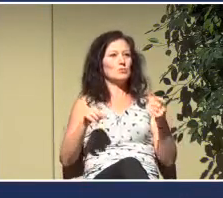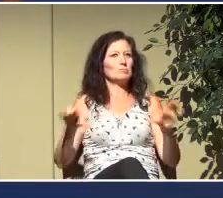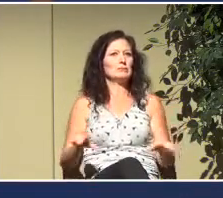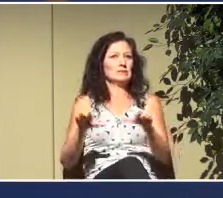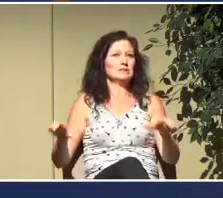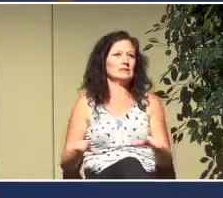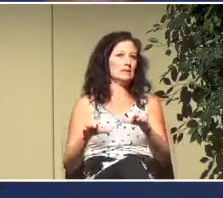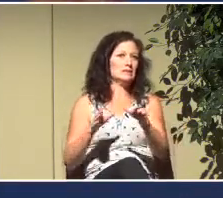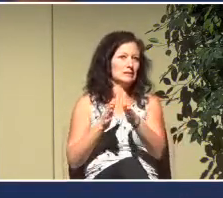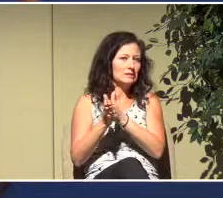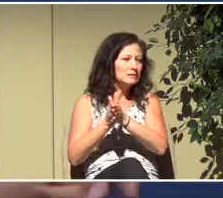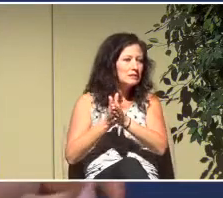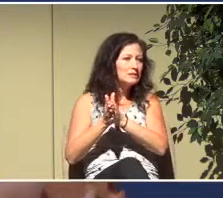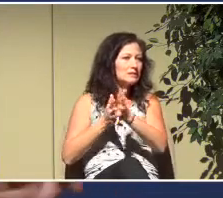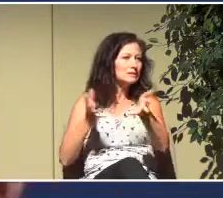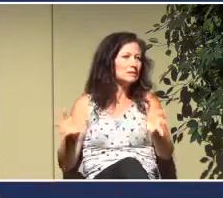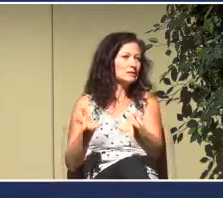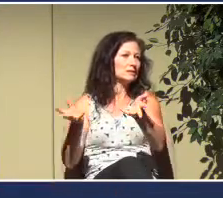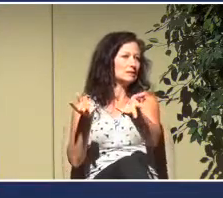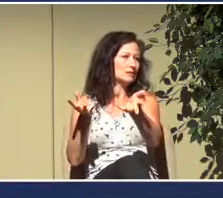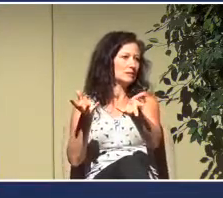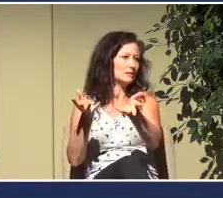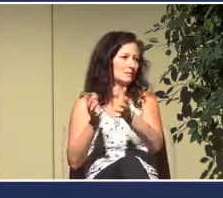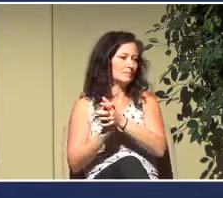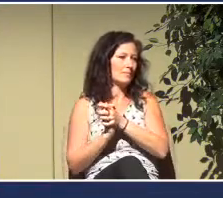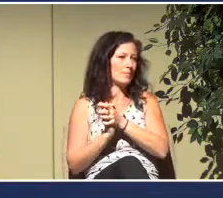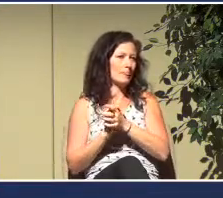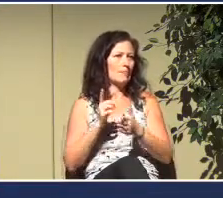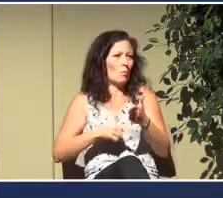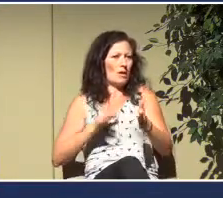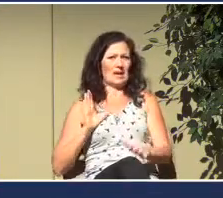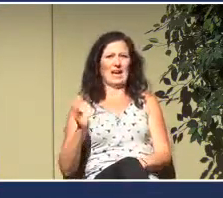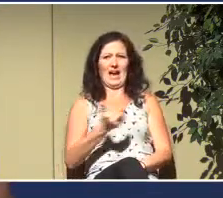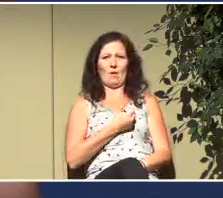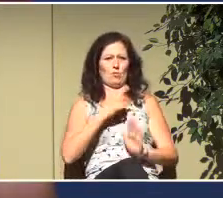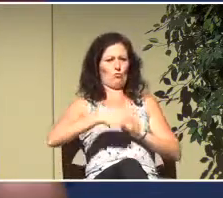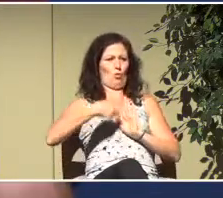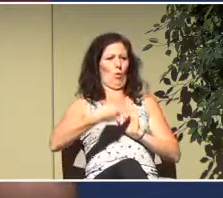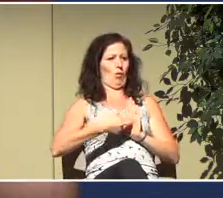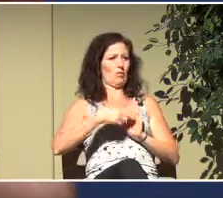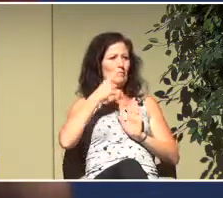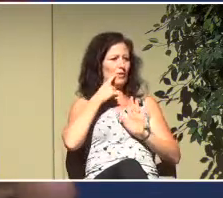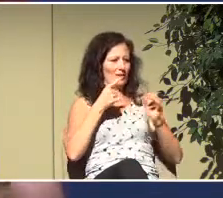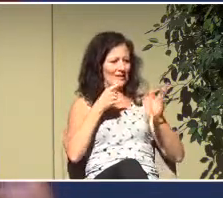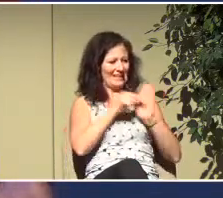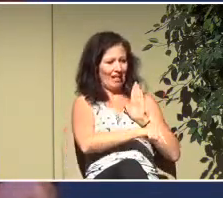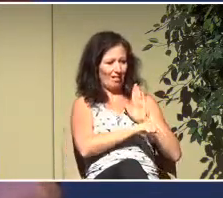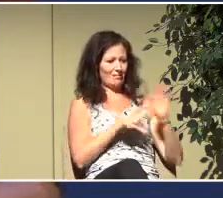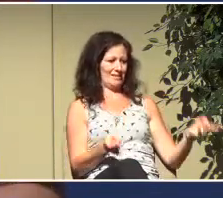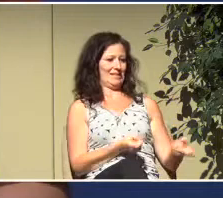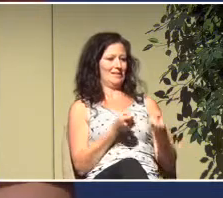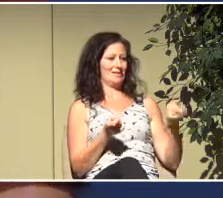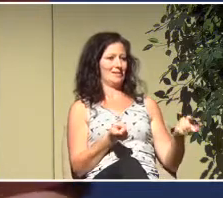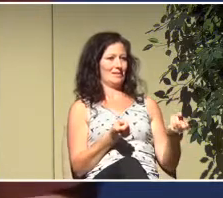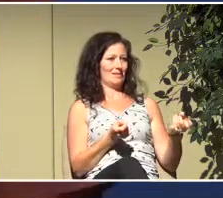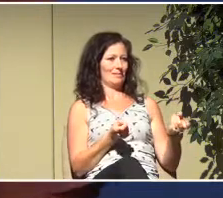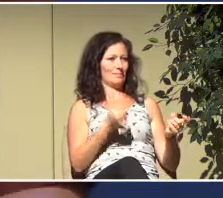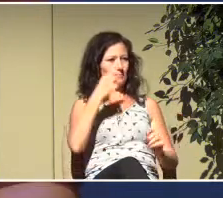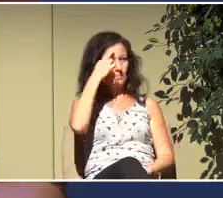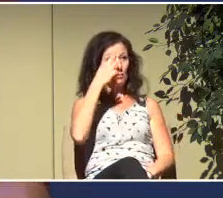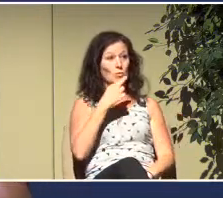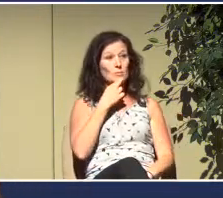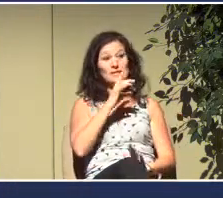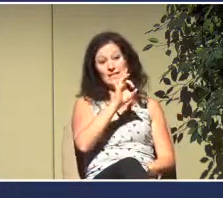How does that work? What is our role in killing sin? I think the key to figuring this out is Romans 8,